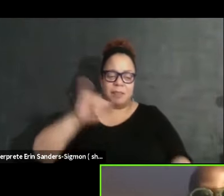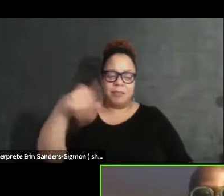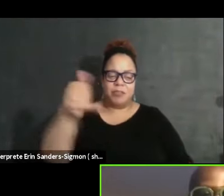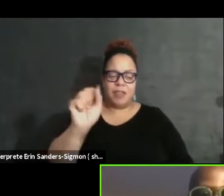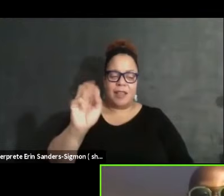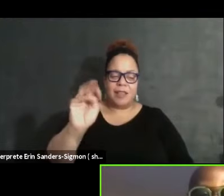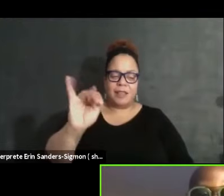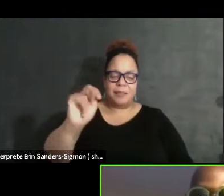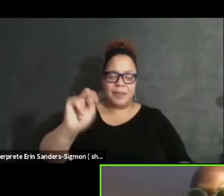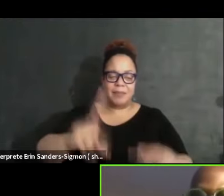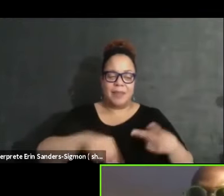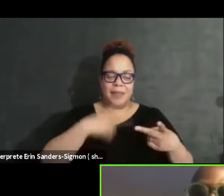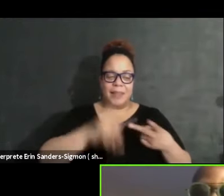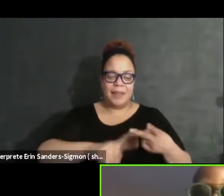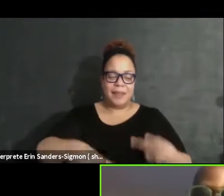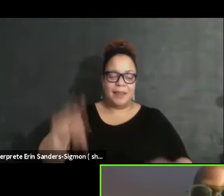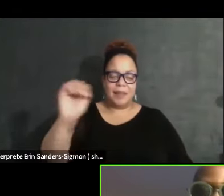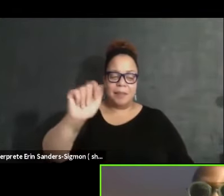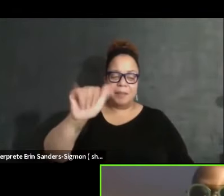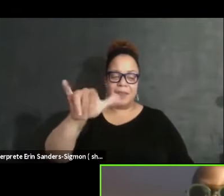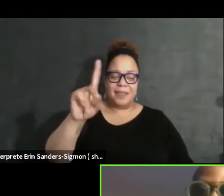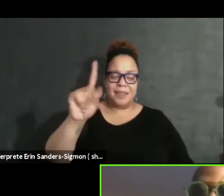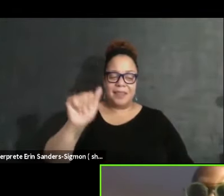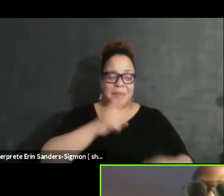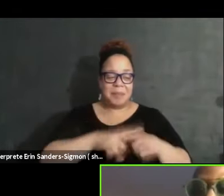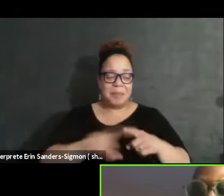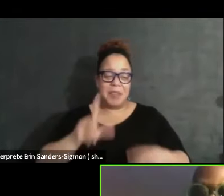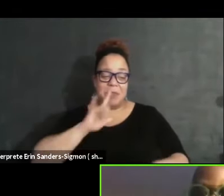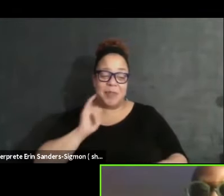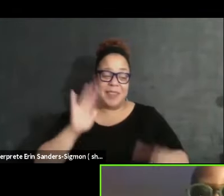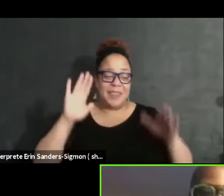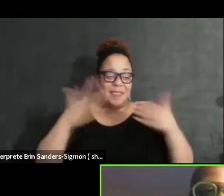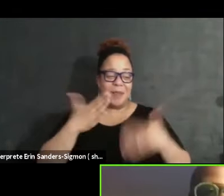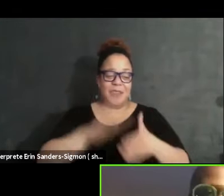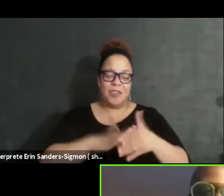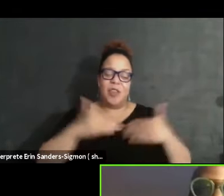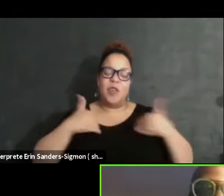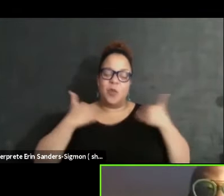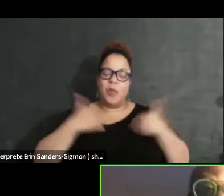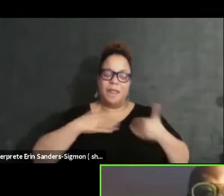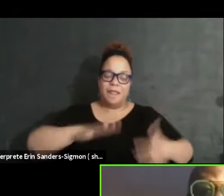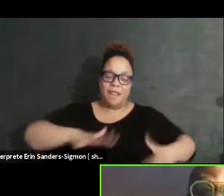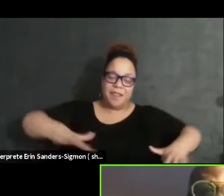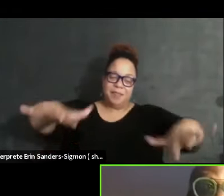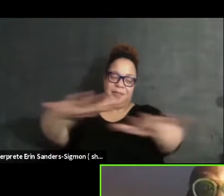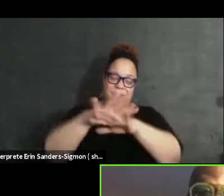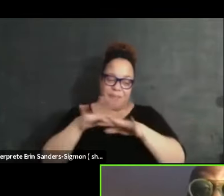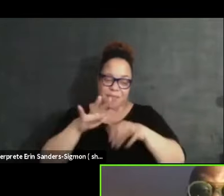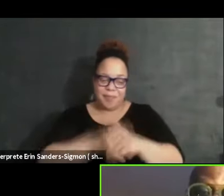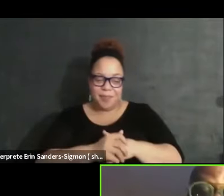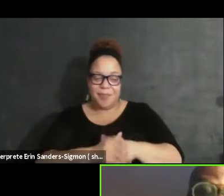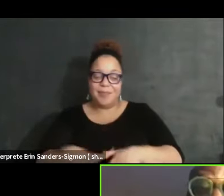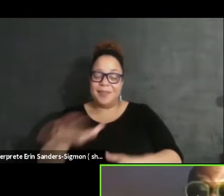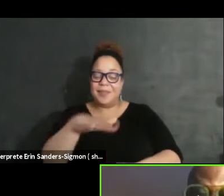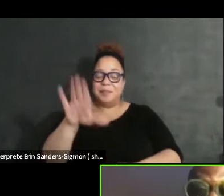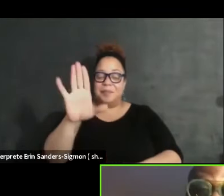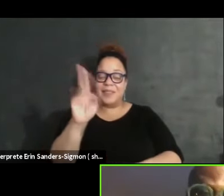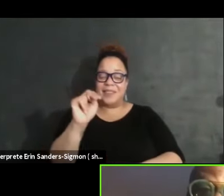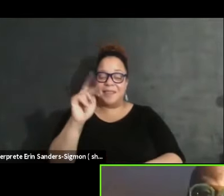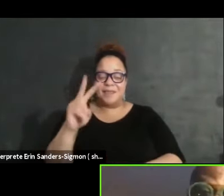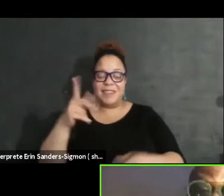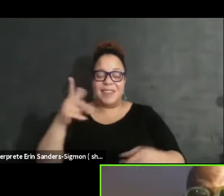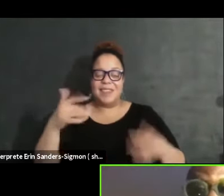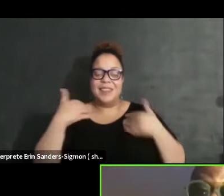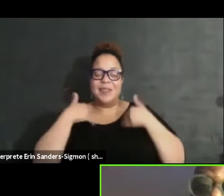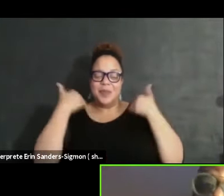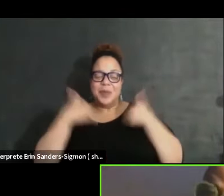people, family. It is the young people. It is the brave new voices that is really just blowing my mind, and